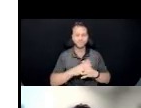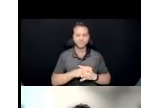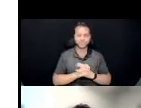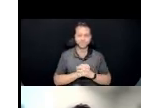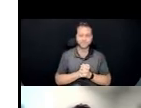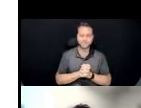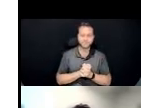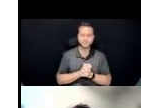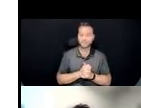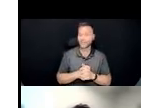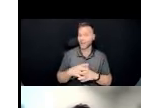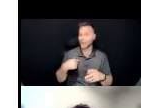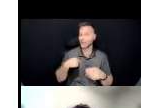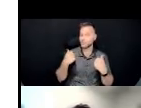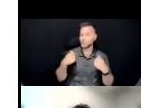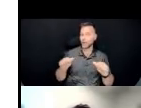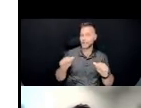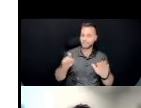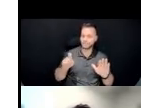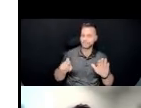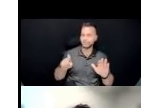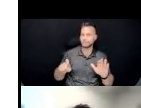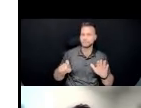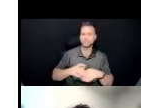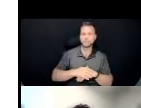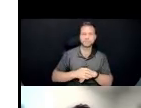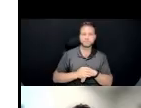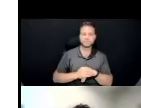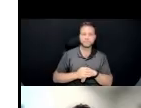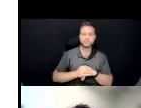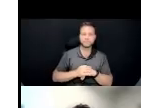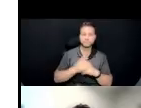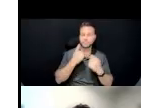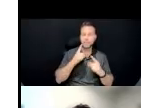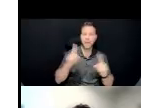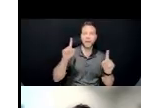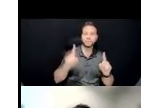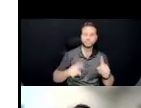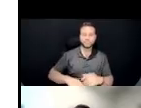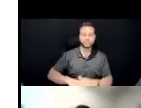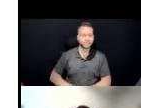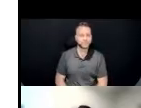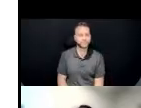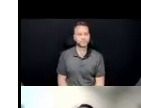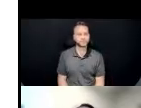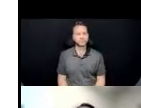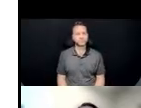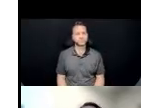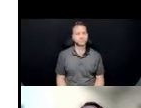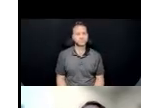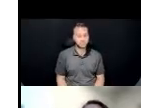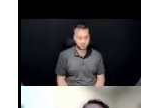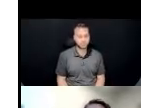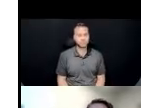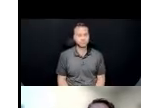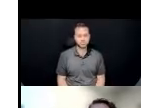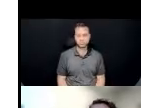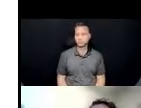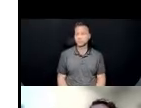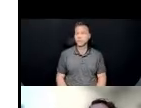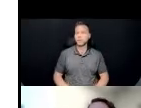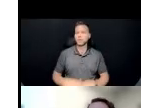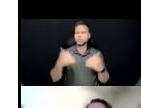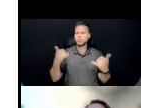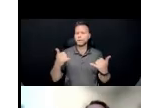Yeah, I'm trying to do this. There we go. Okay, so just briefly, our agenda